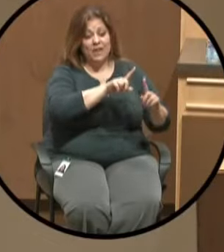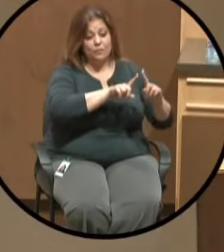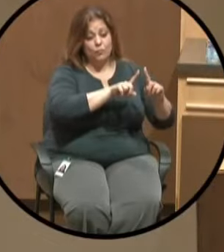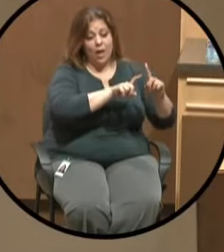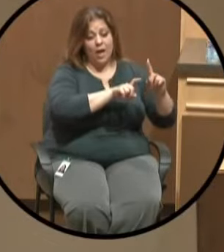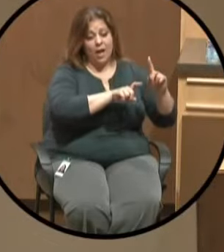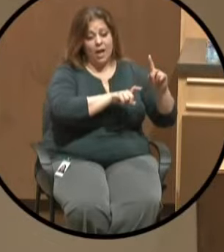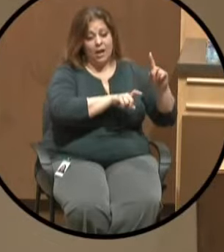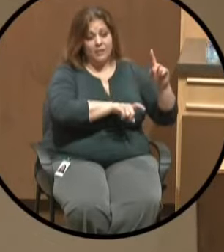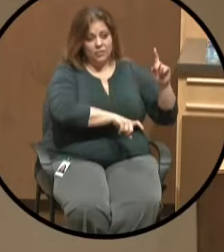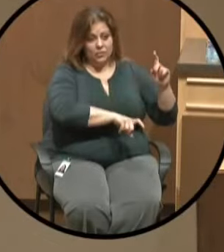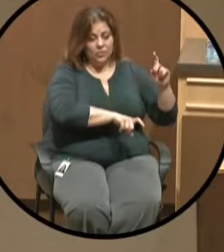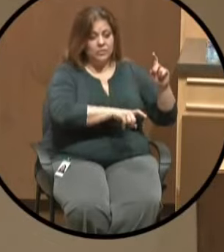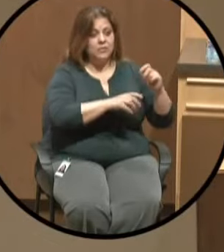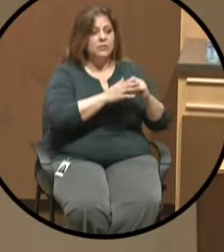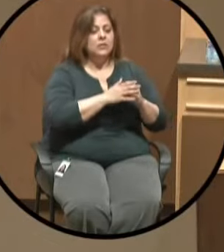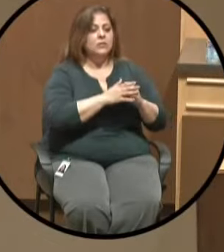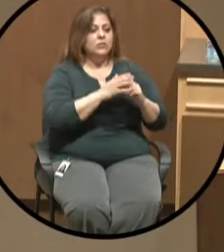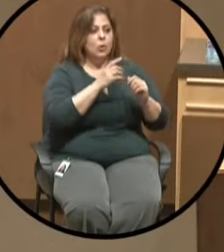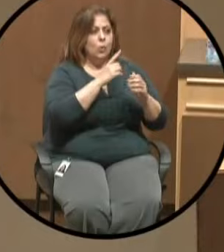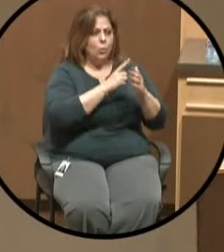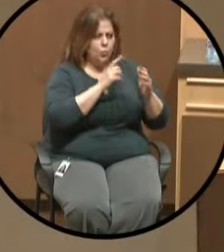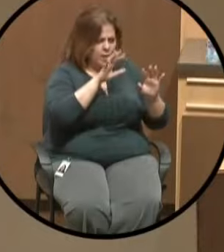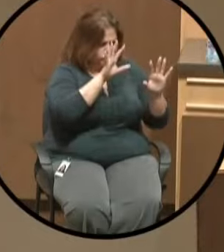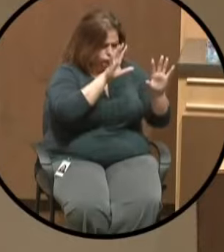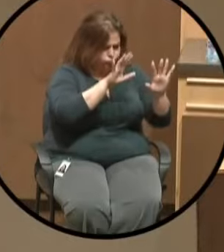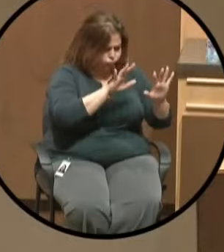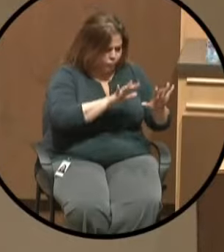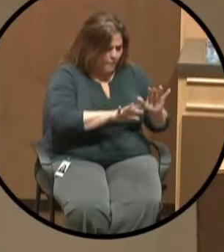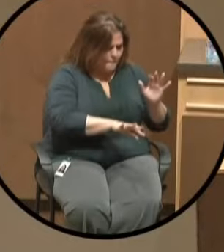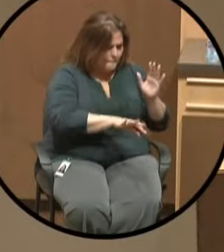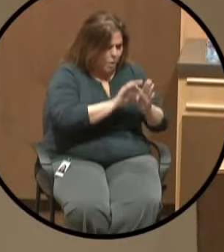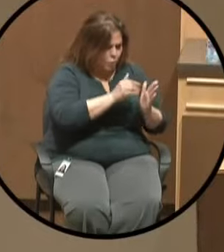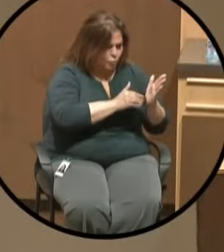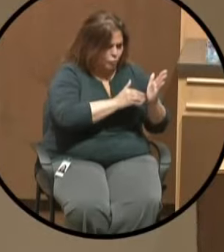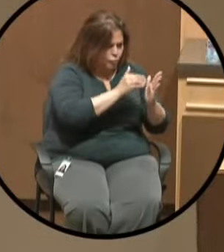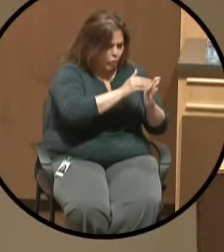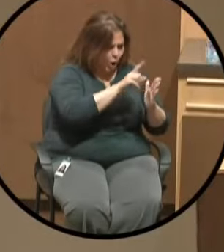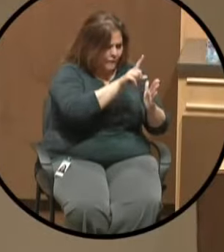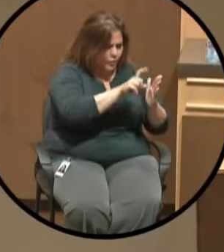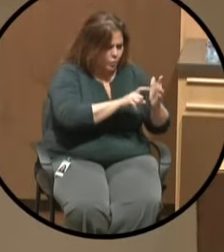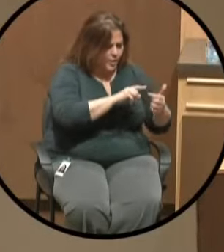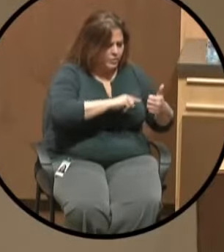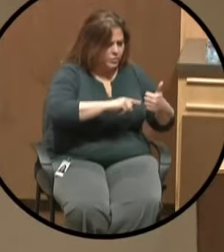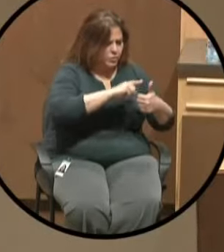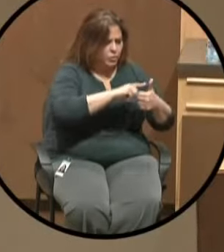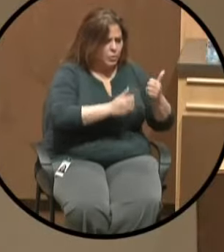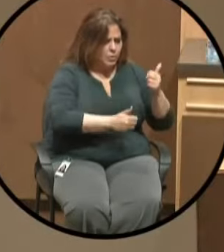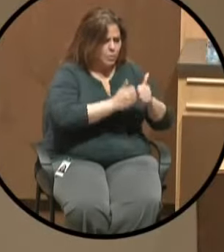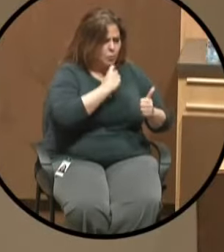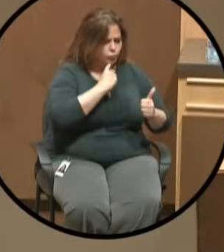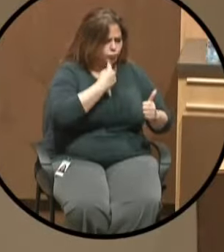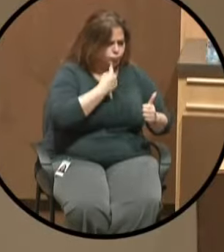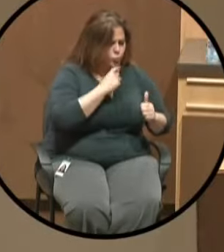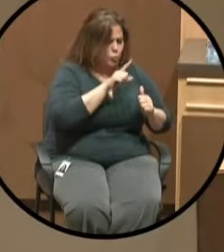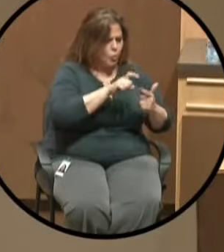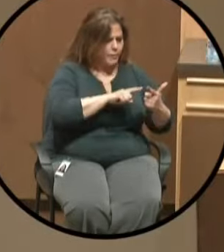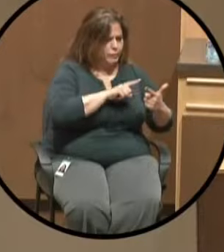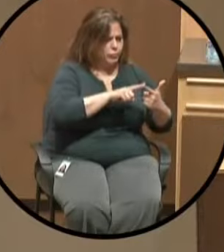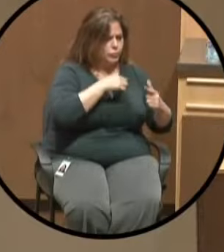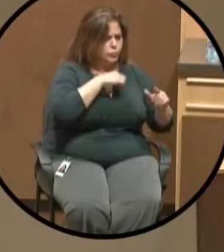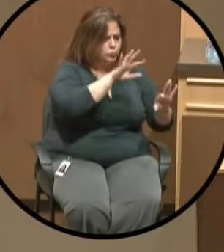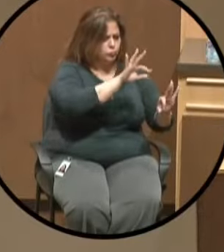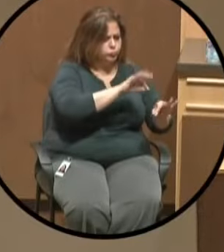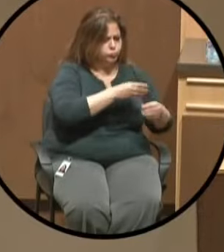questions. Questions we will ask are some of the most frequently and pressing questions that we received. I would like to take the